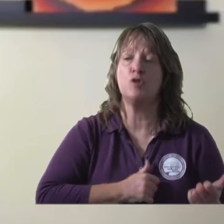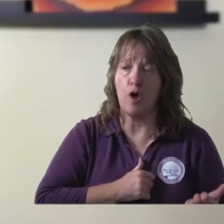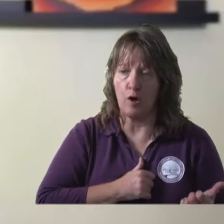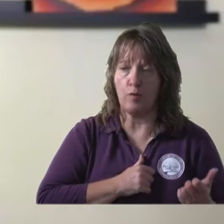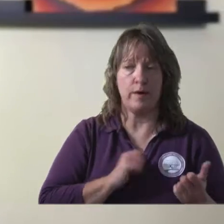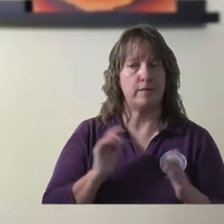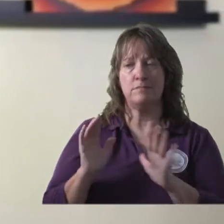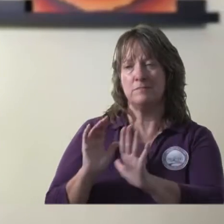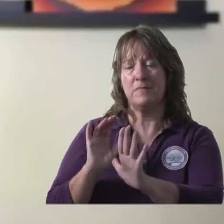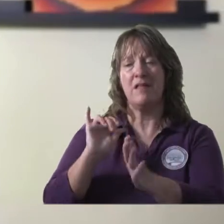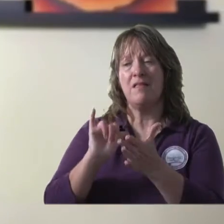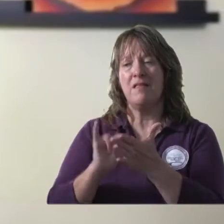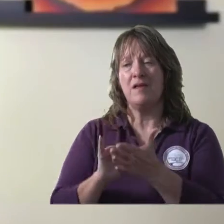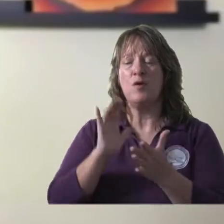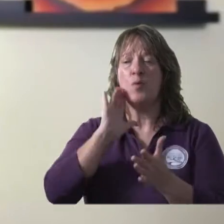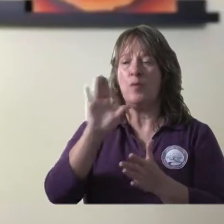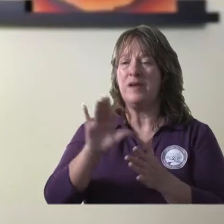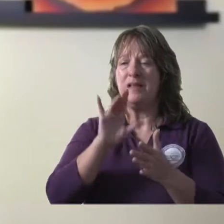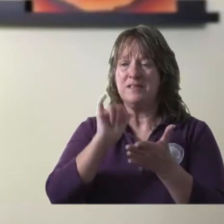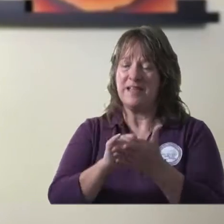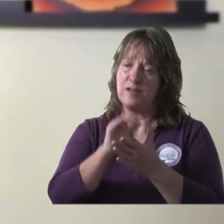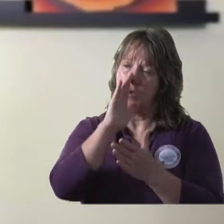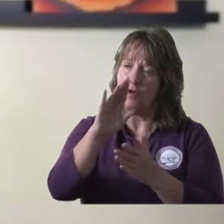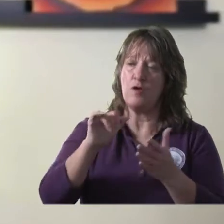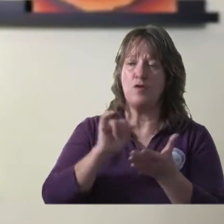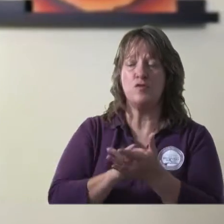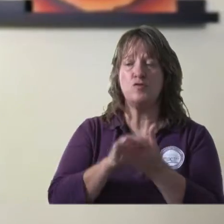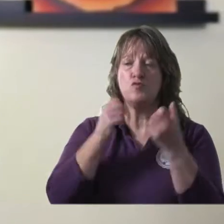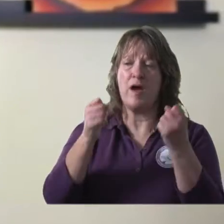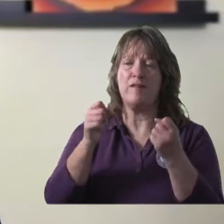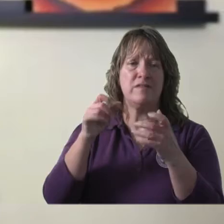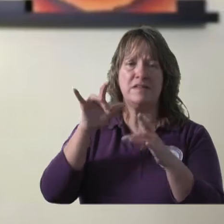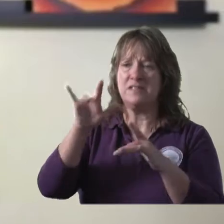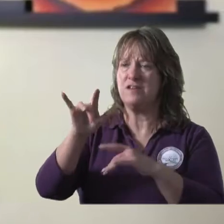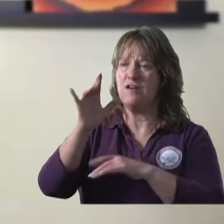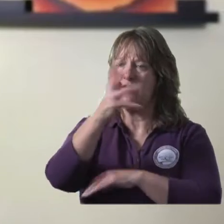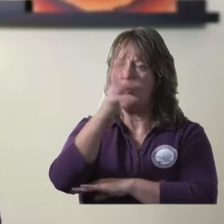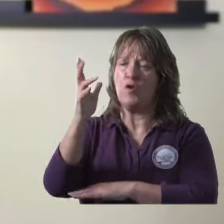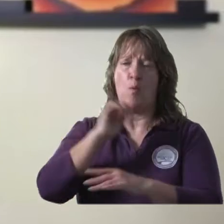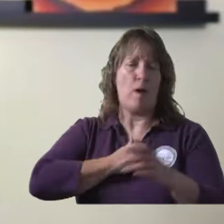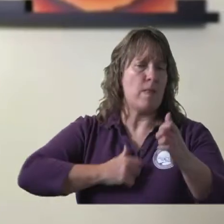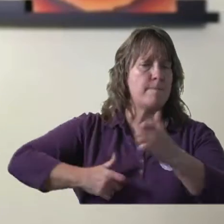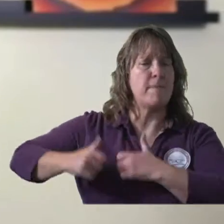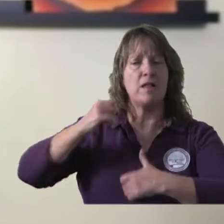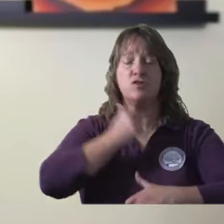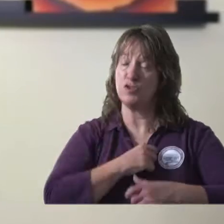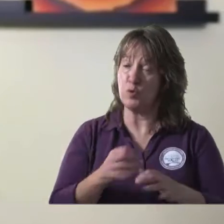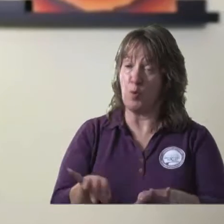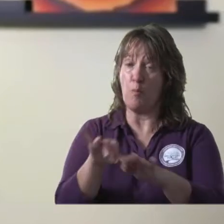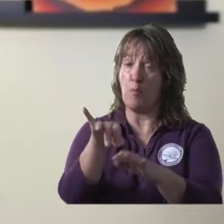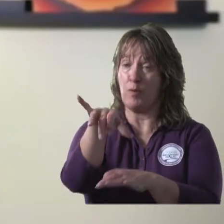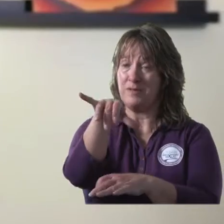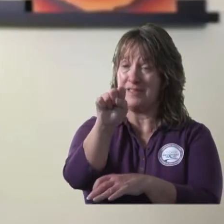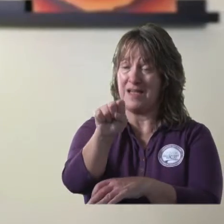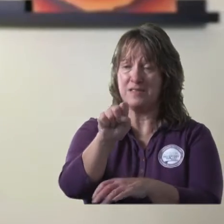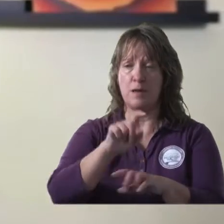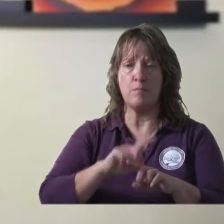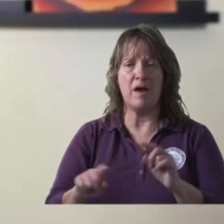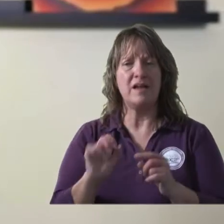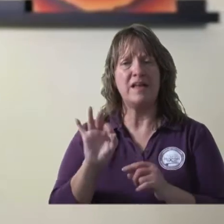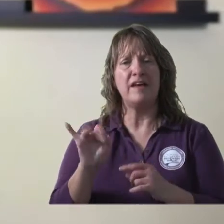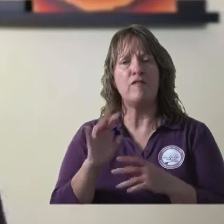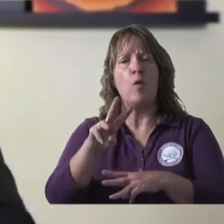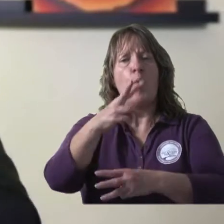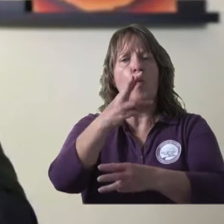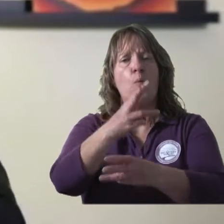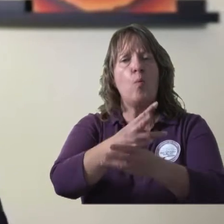only ever be a bucket of sand trying to smother a forest fire. And while apologies are an important step, if the universe